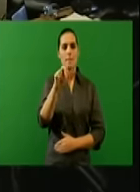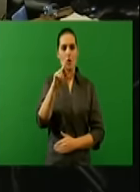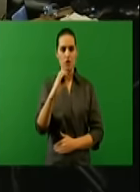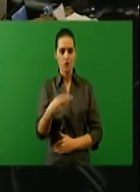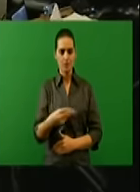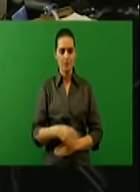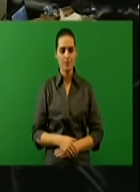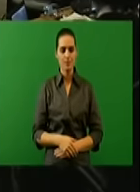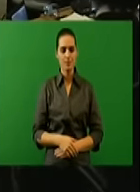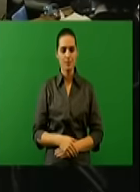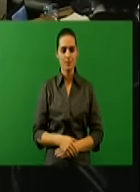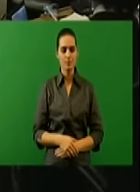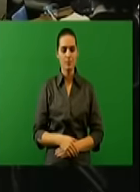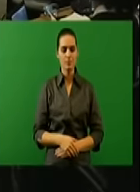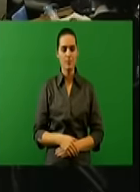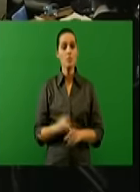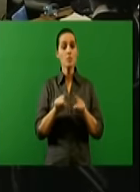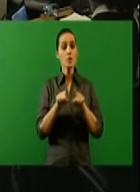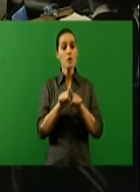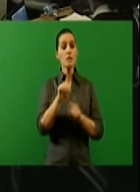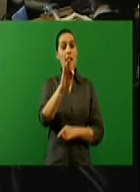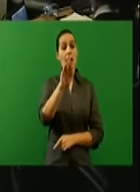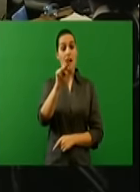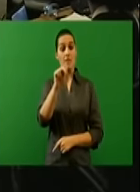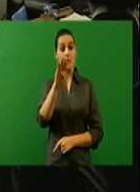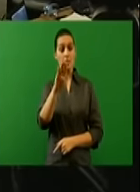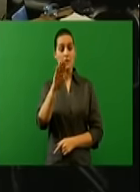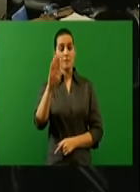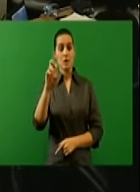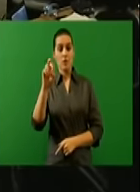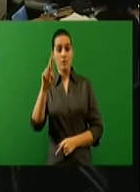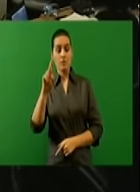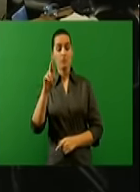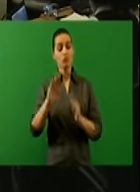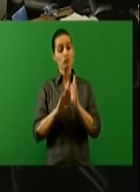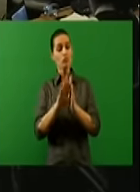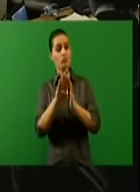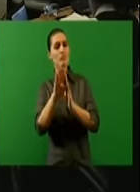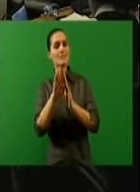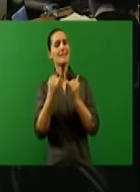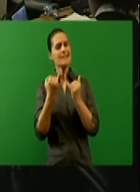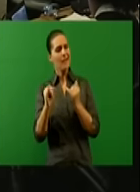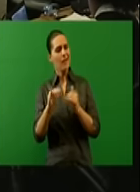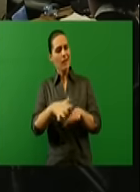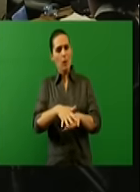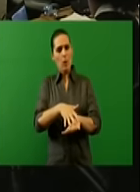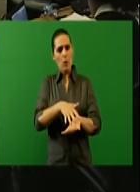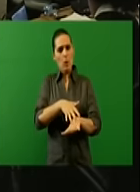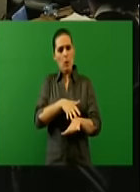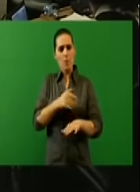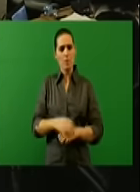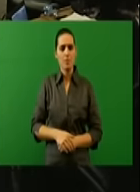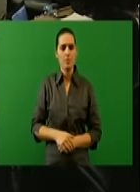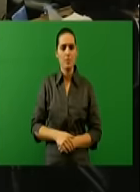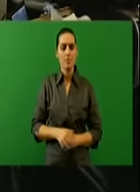also improved, but still remains at low levels. The real value of building plans passed is indicative of